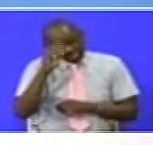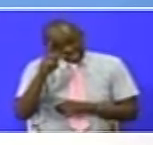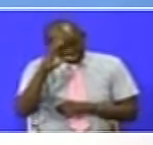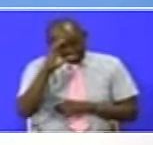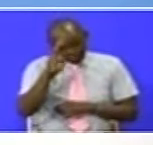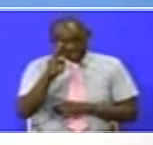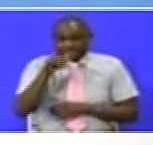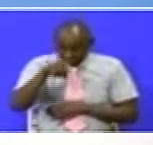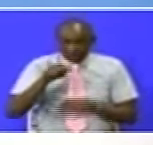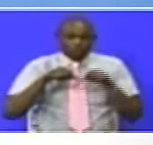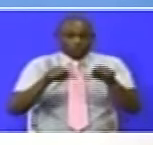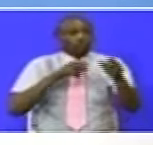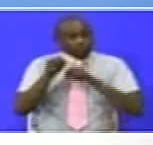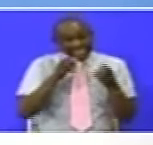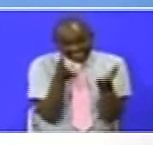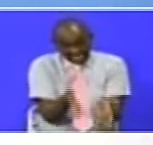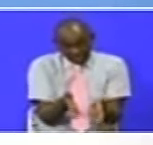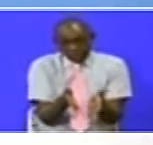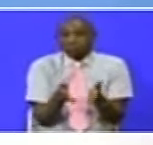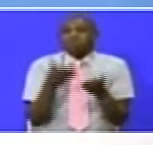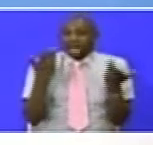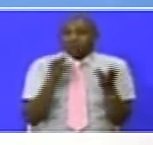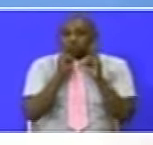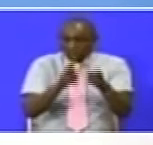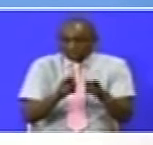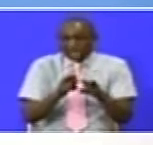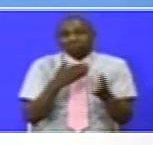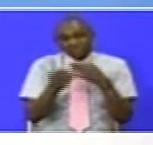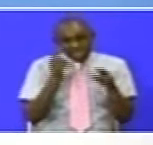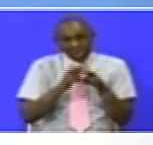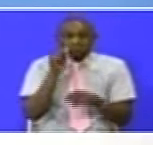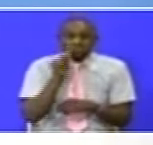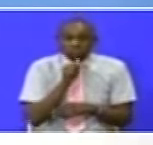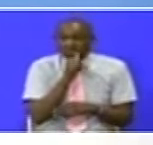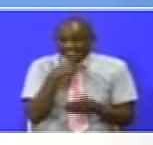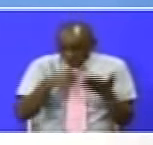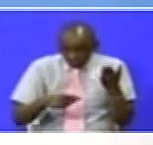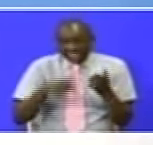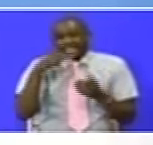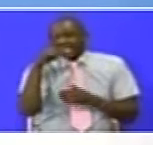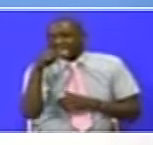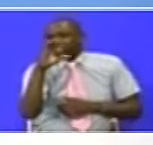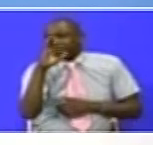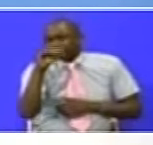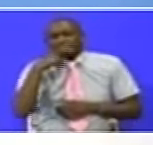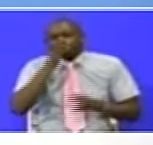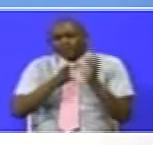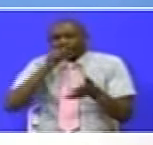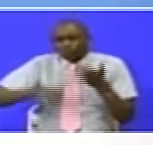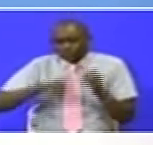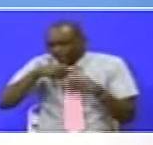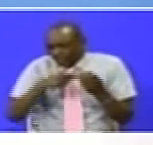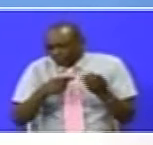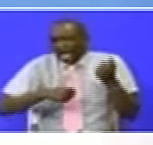the bank remains vague. KTN's Agina delves deeper to shed light on what arrangements KCB has in place, as well as